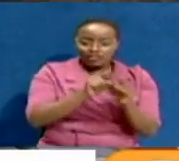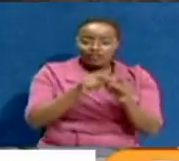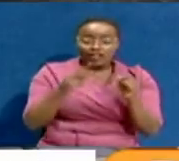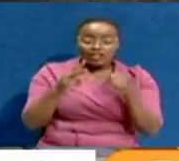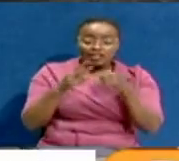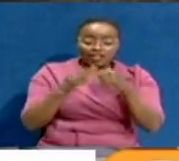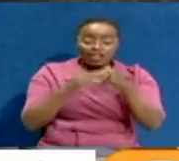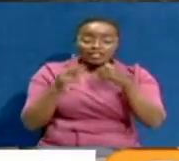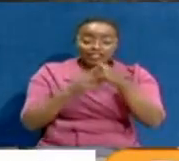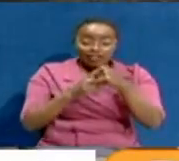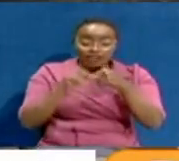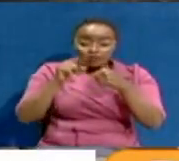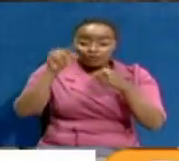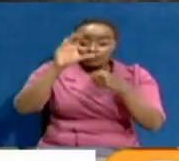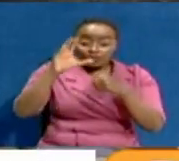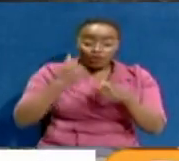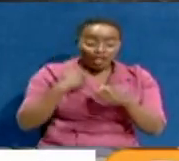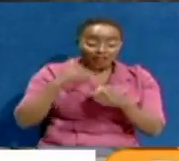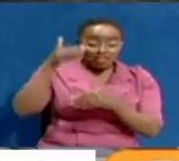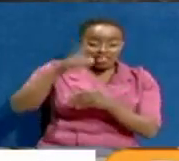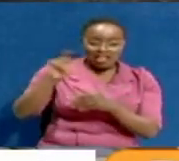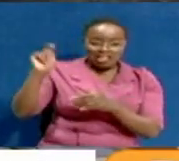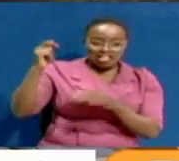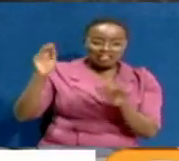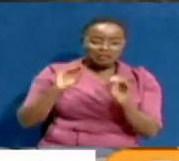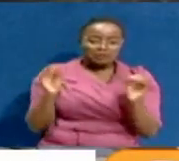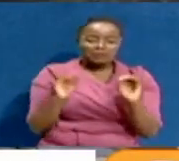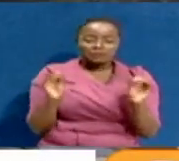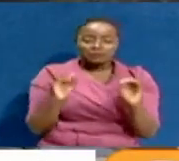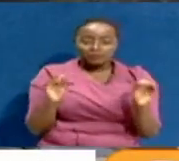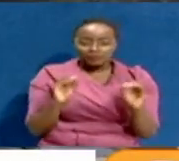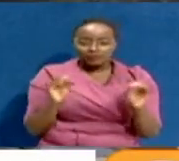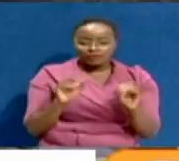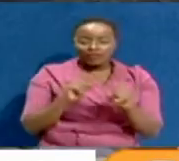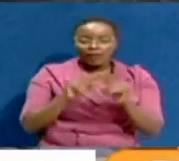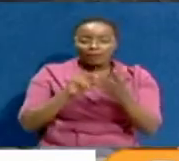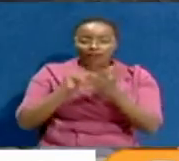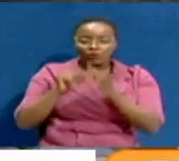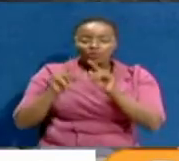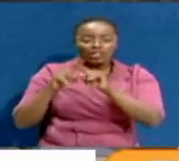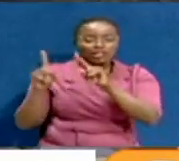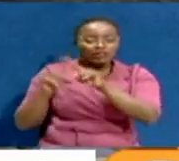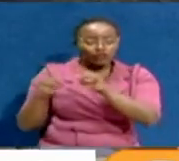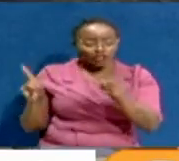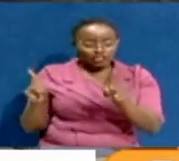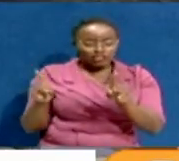degrees. We don't have that kind of infrastructure in our country. So there are different